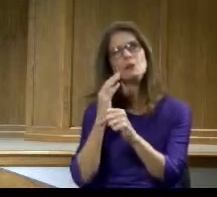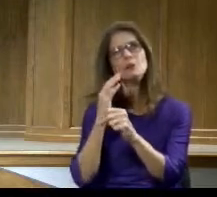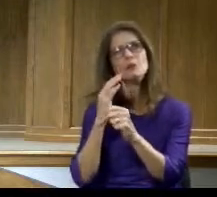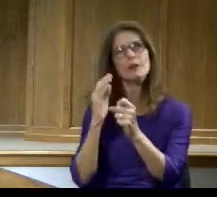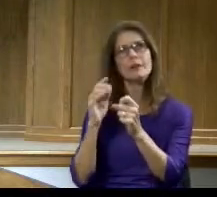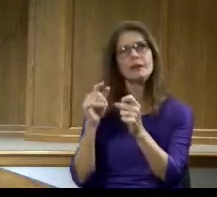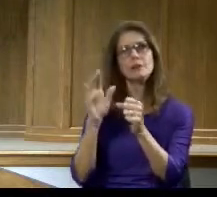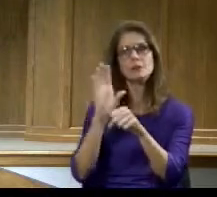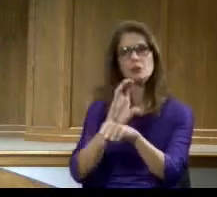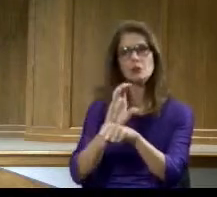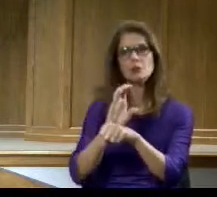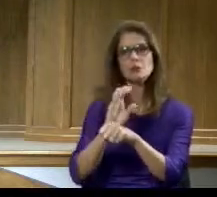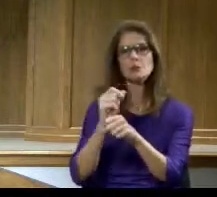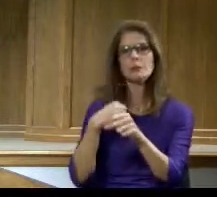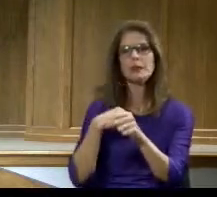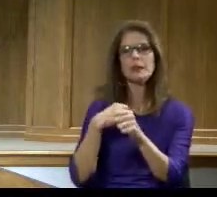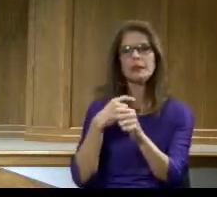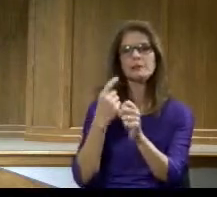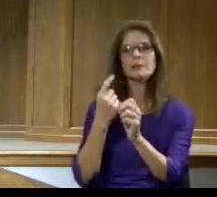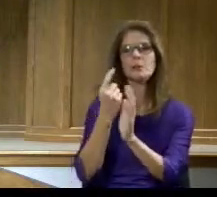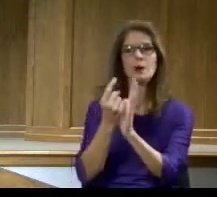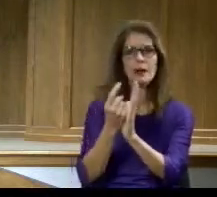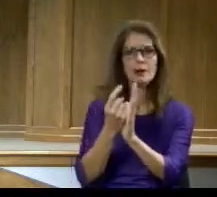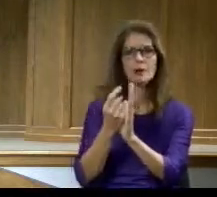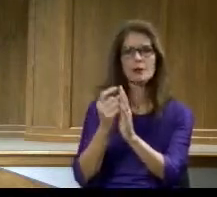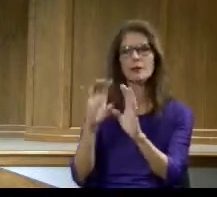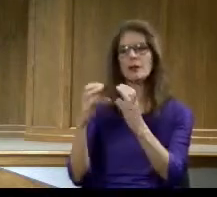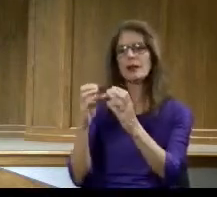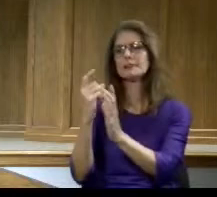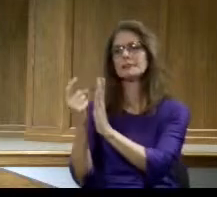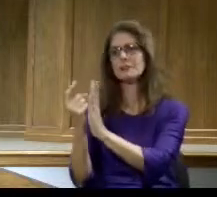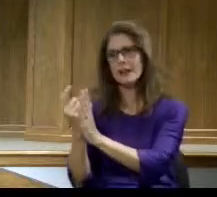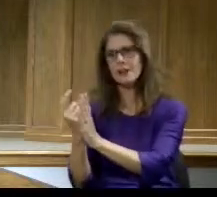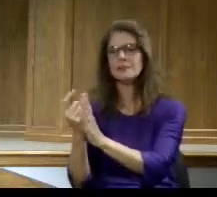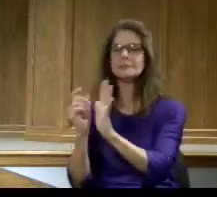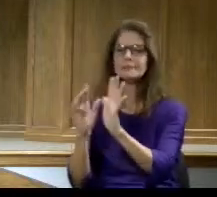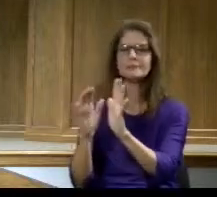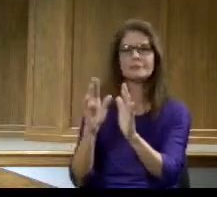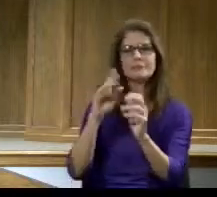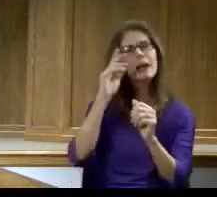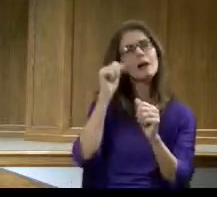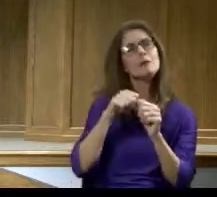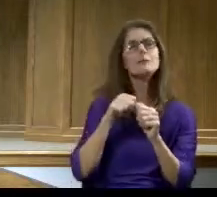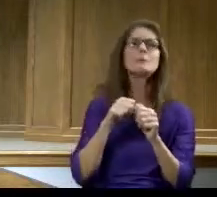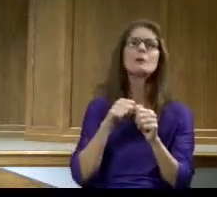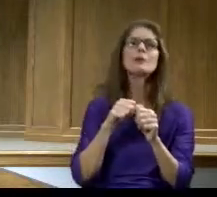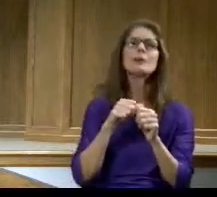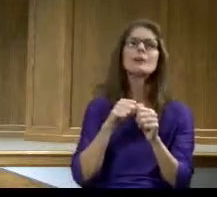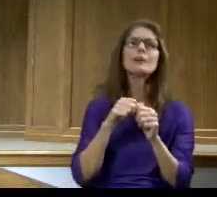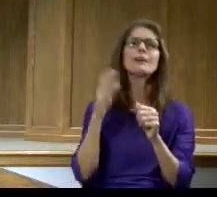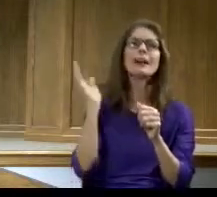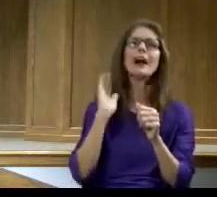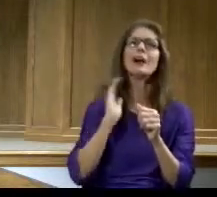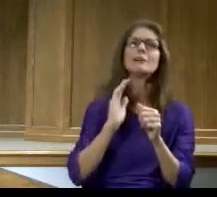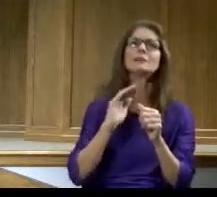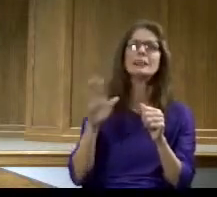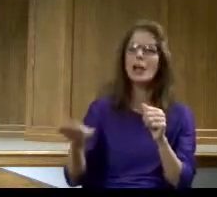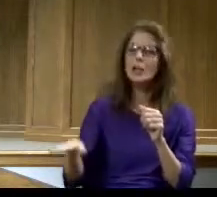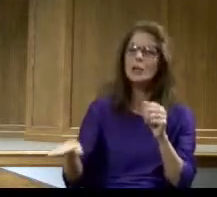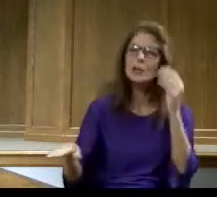it began. And I remember, though, and I was a little guy, I